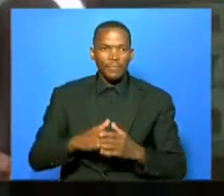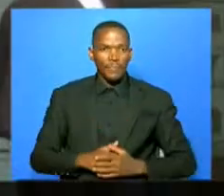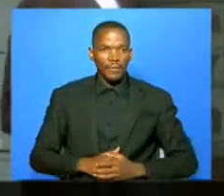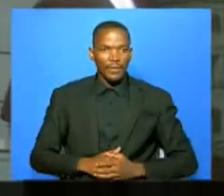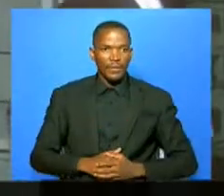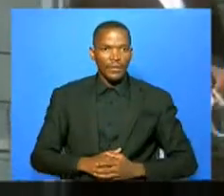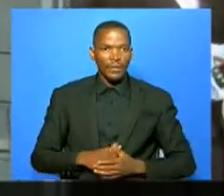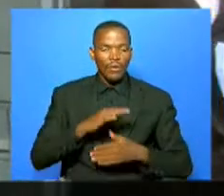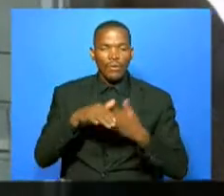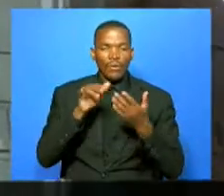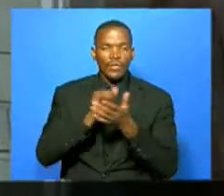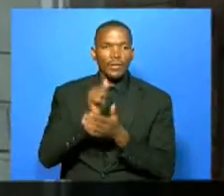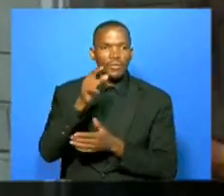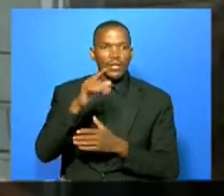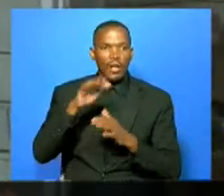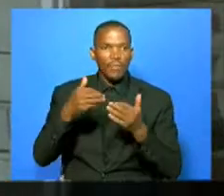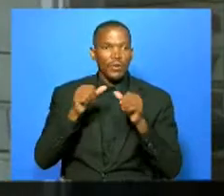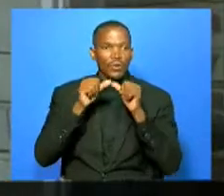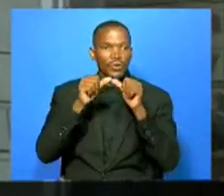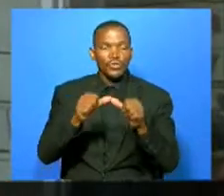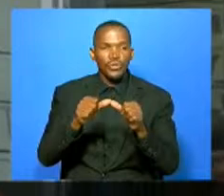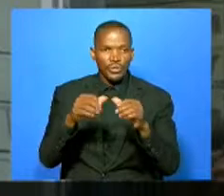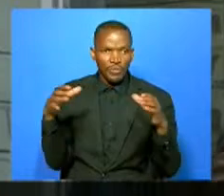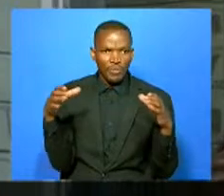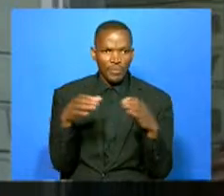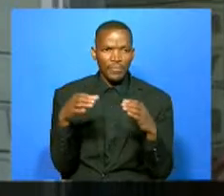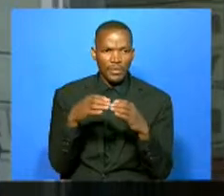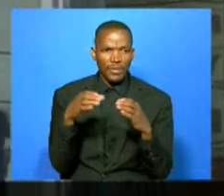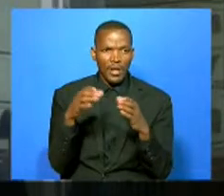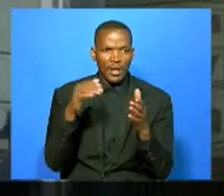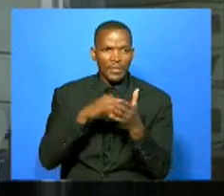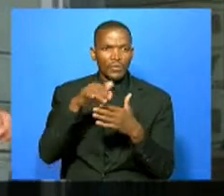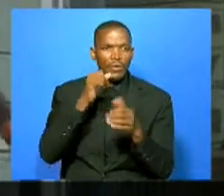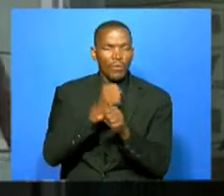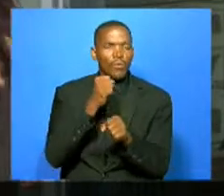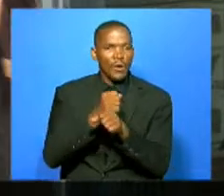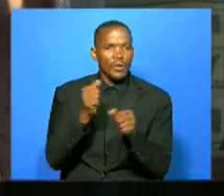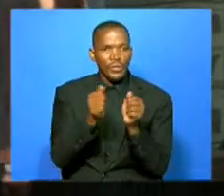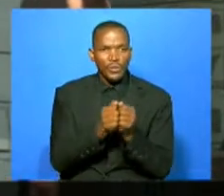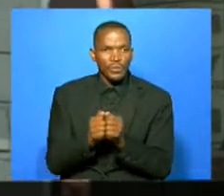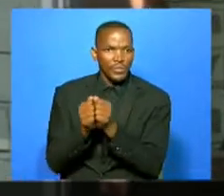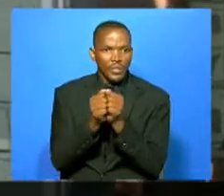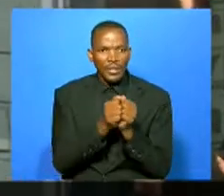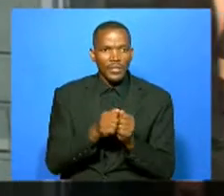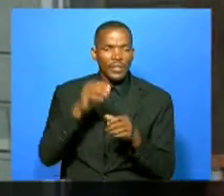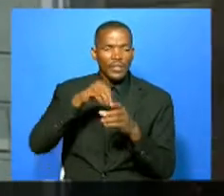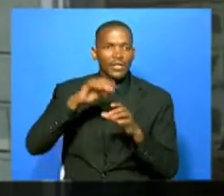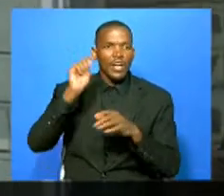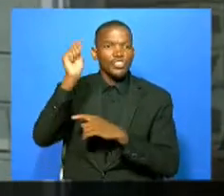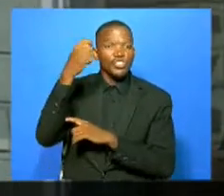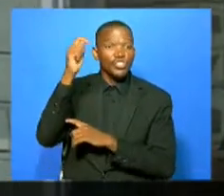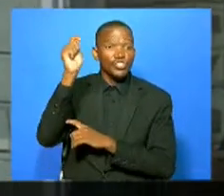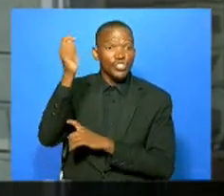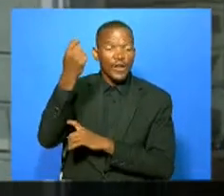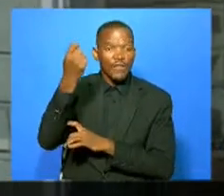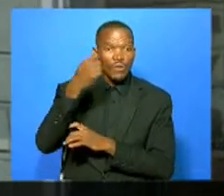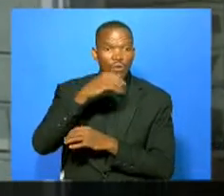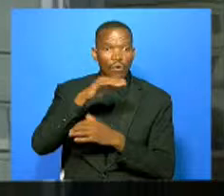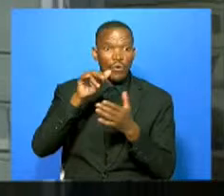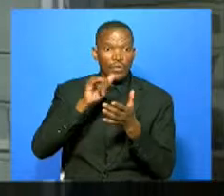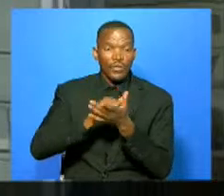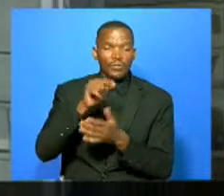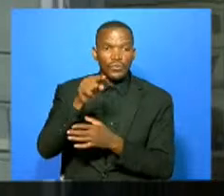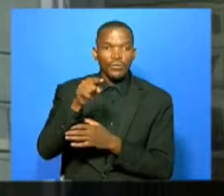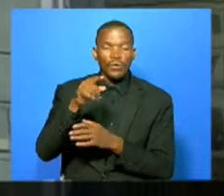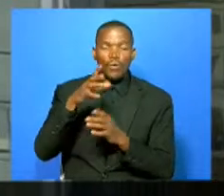in terms of continuation of the event and also working together towards achieving what ought